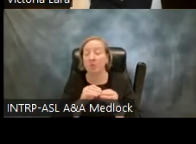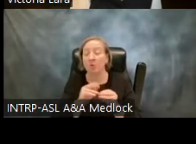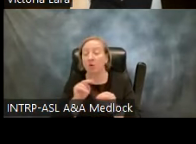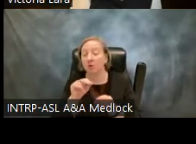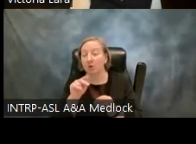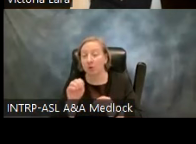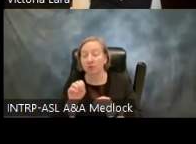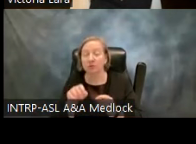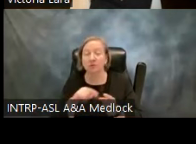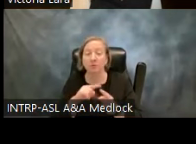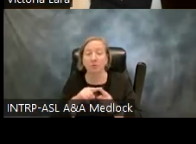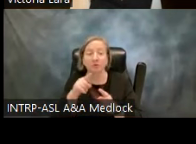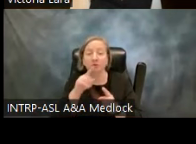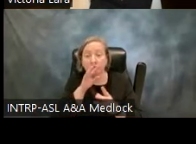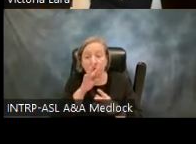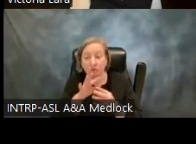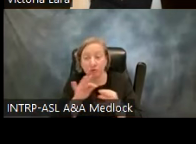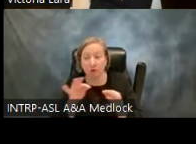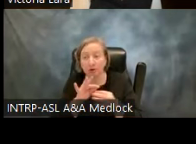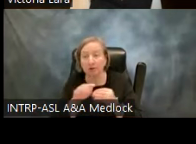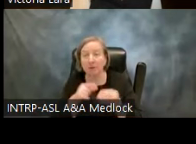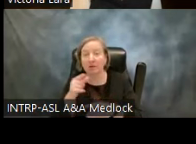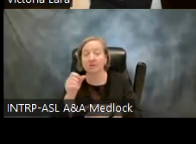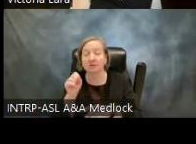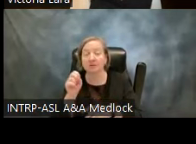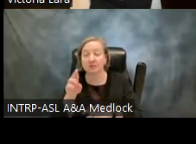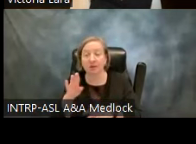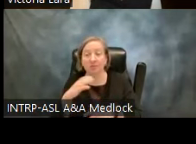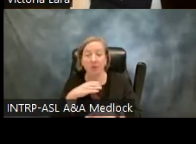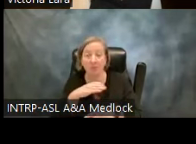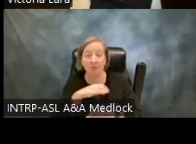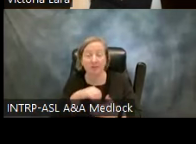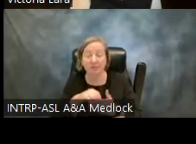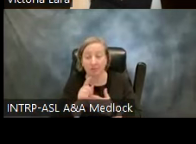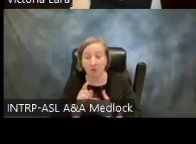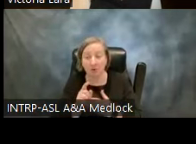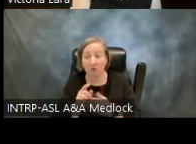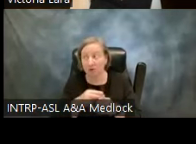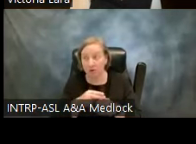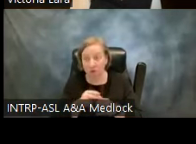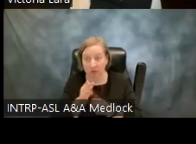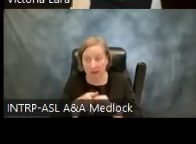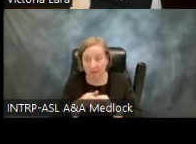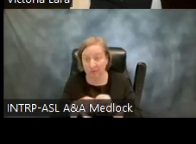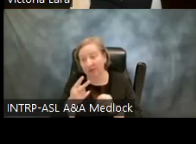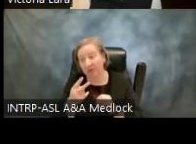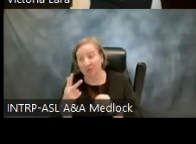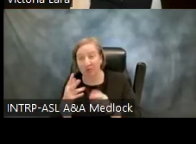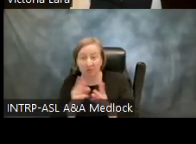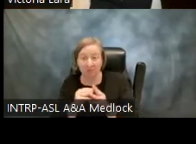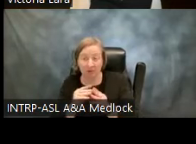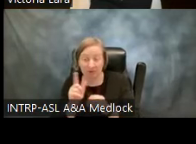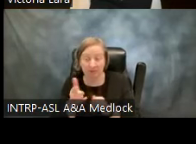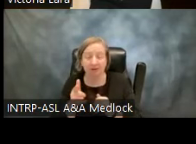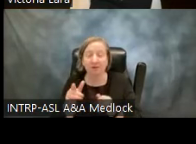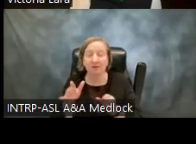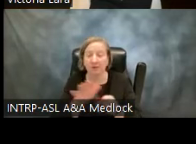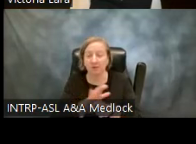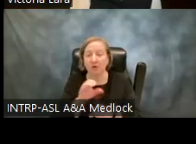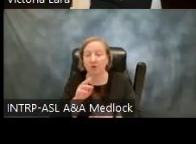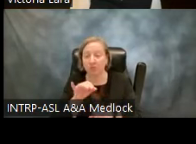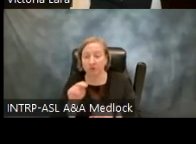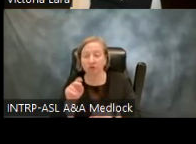you are talking about subcommittees in a moment, soon after that, maybe 2 to 3 meetings from now, the full commission will also need